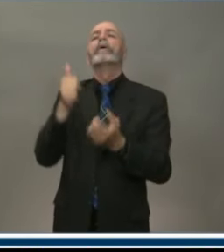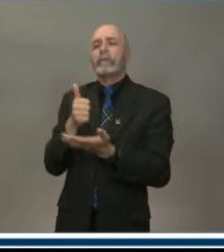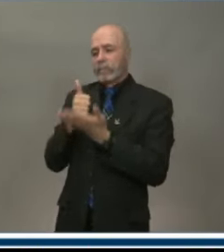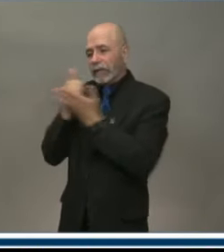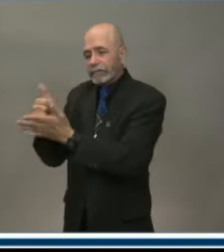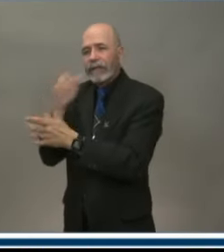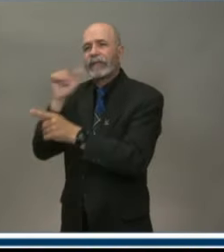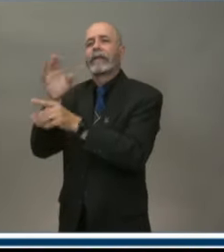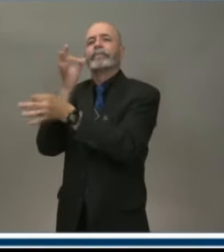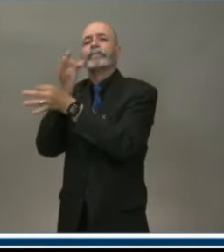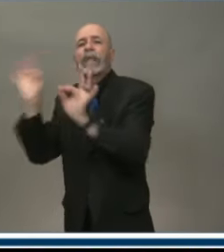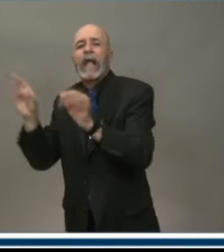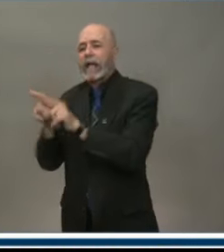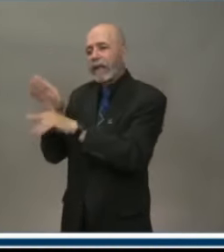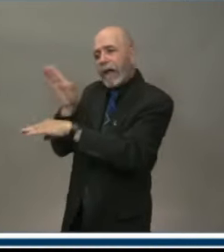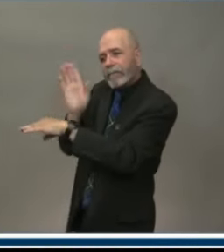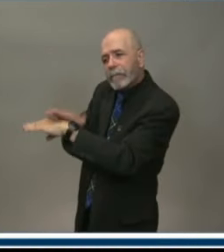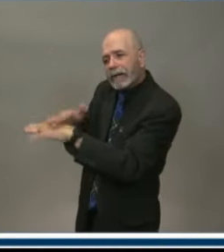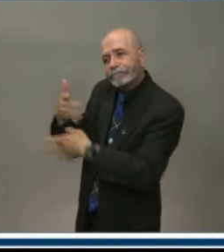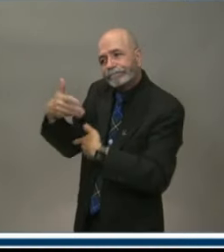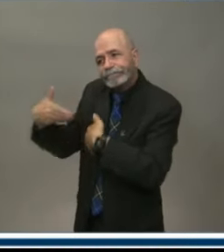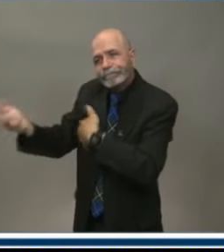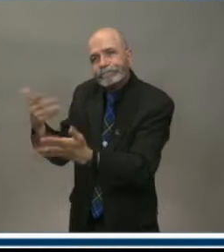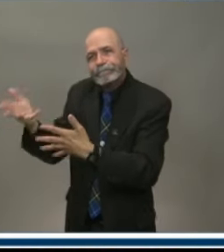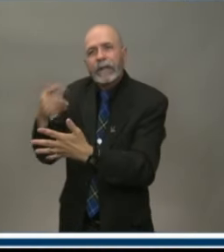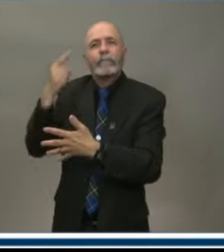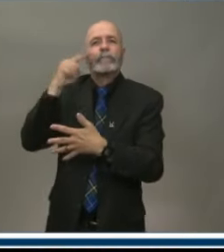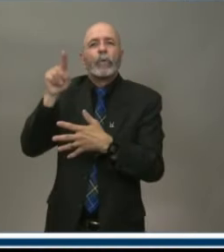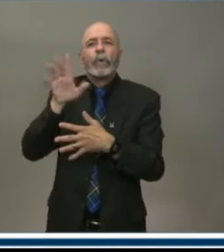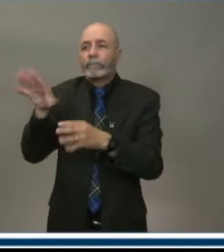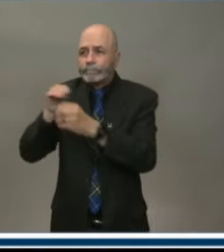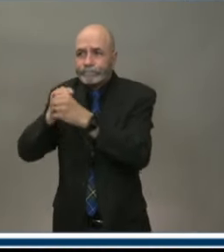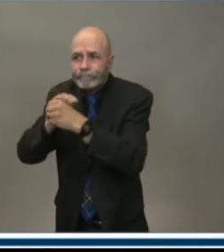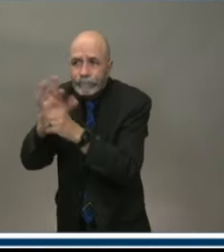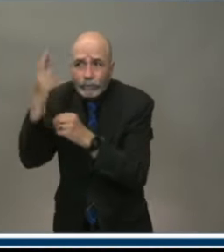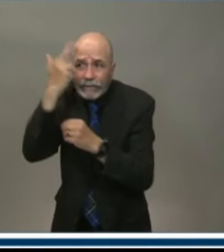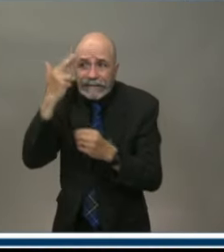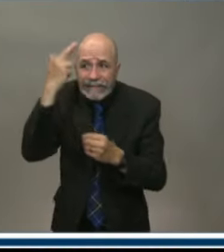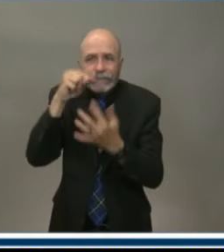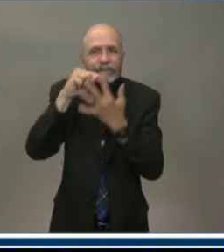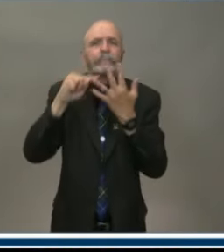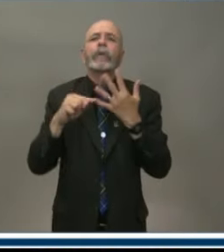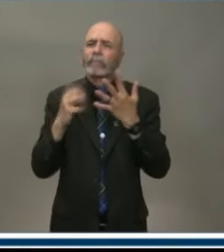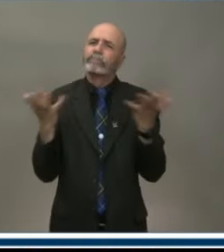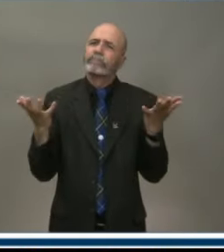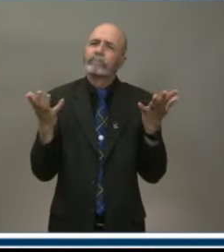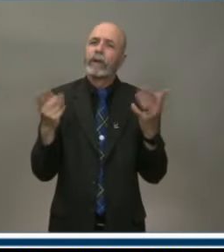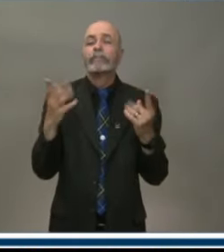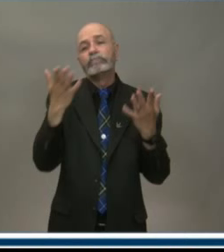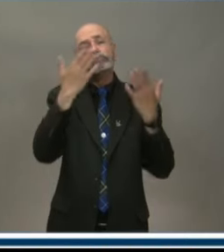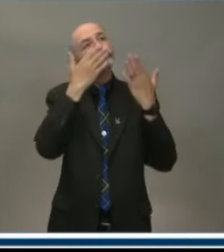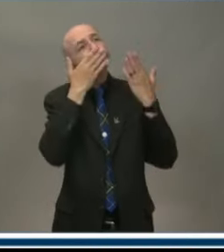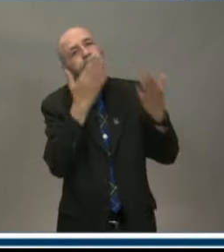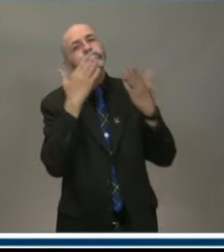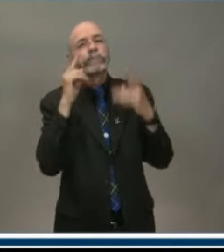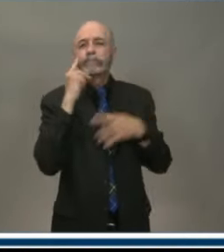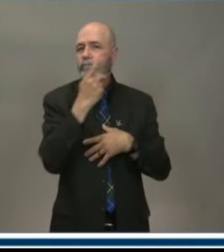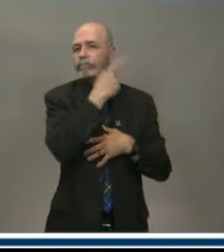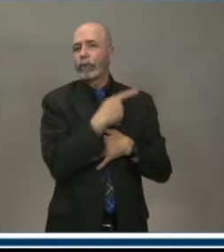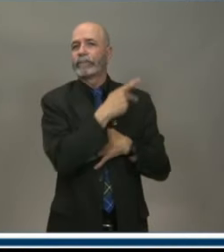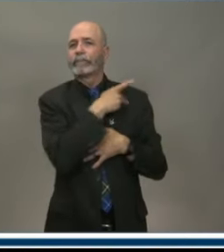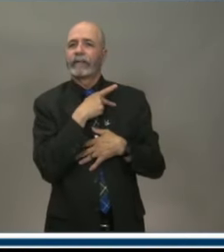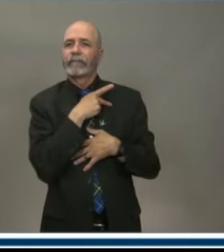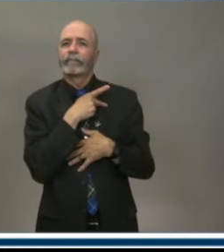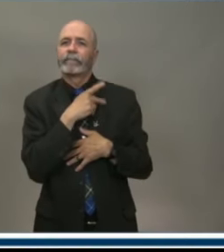and recover from the impacts of COVID-19. I'd like to thank the provincial credit unions for the work in helping us and helping our